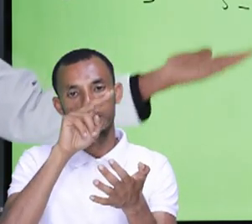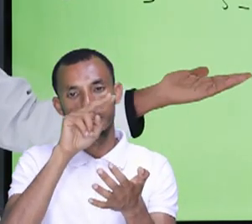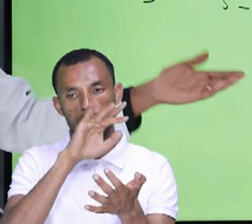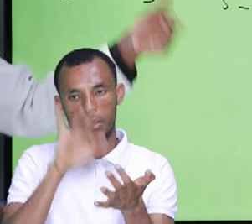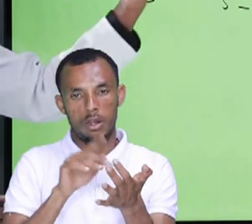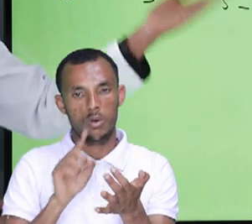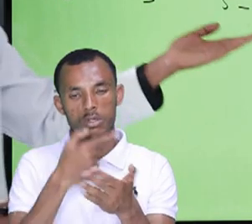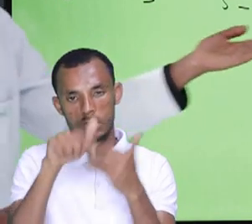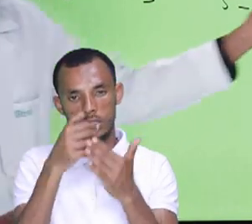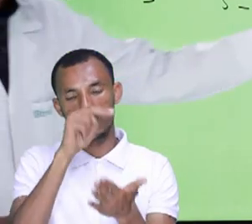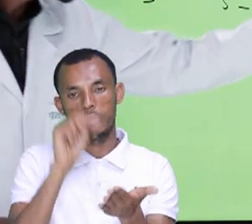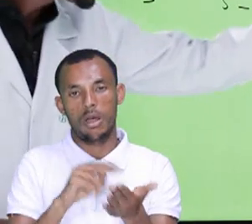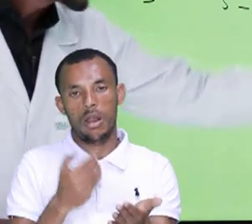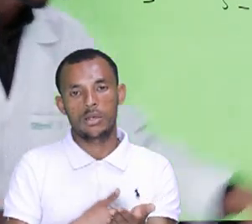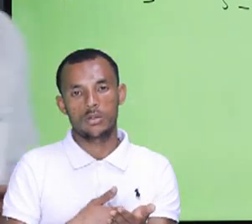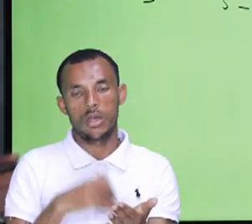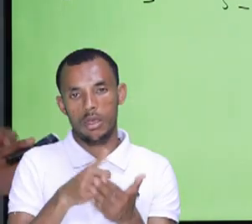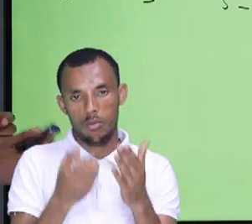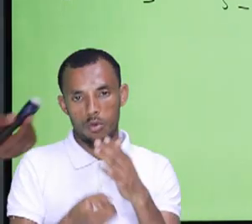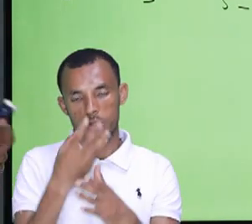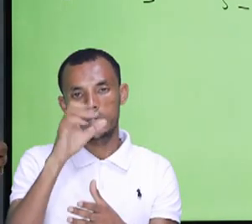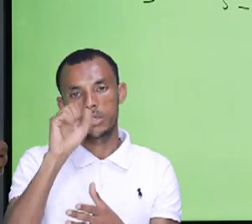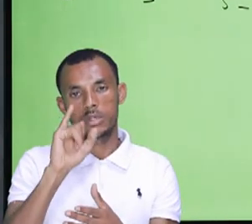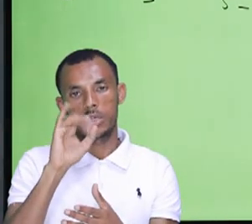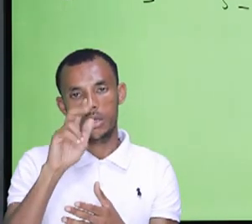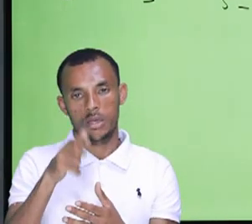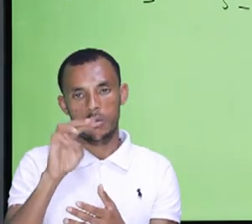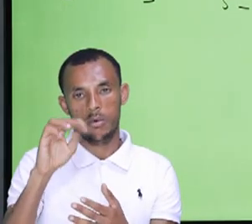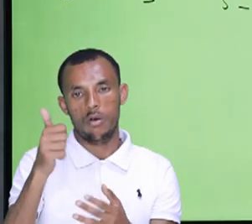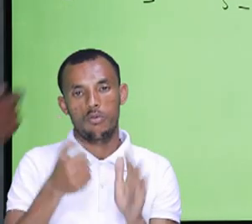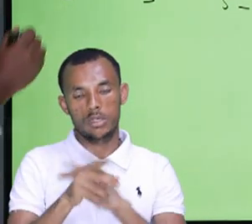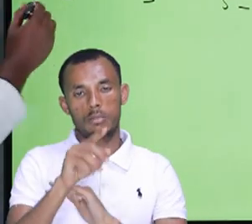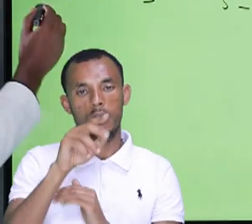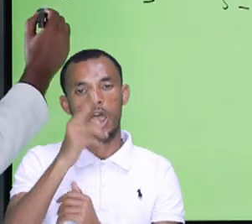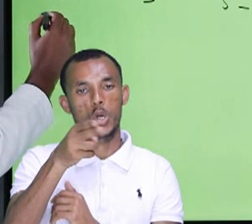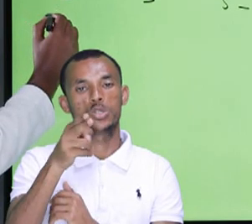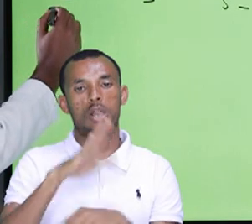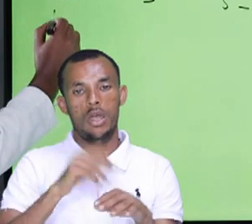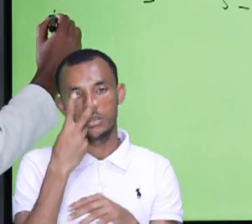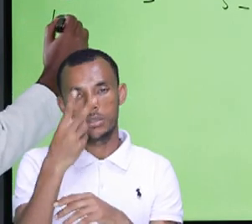SS overlap. SS overlap produces sigma. For example, hydrogen.